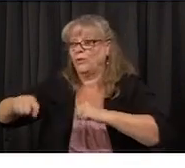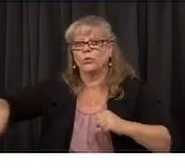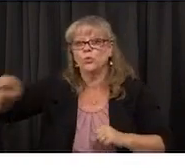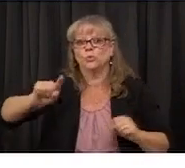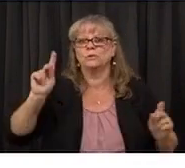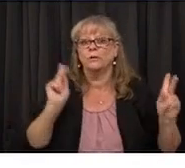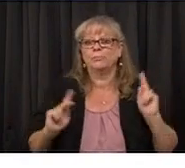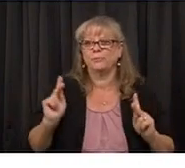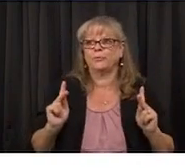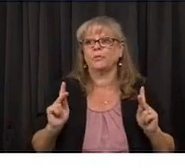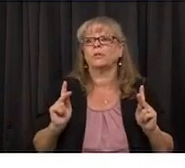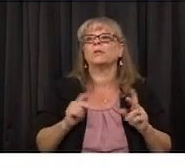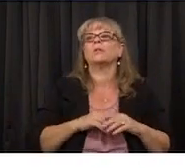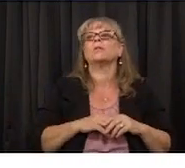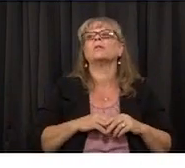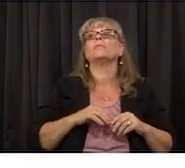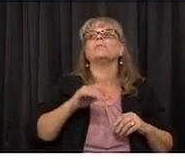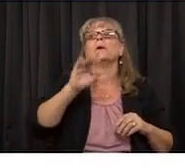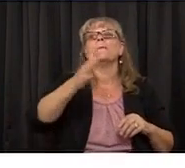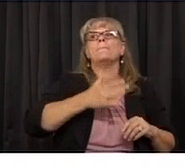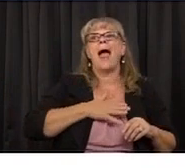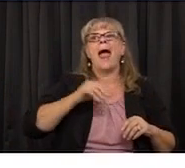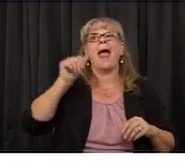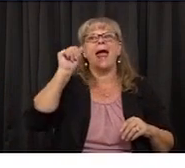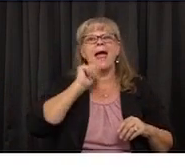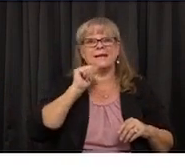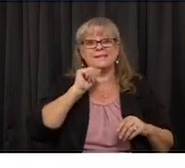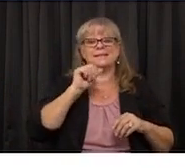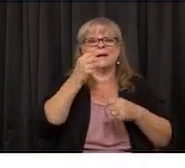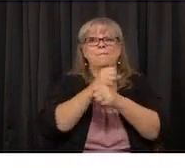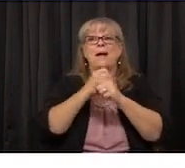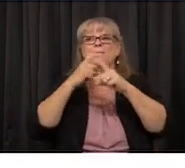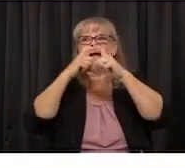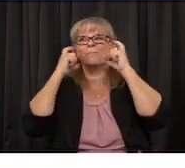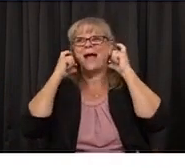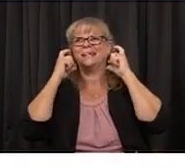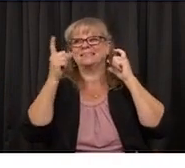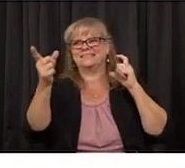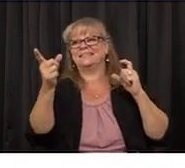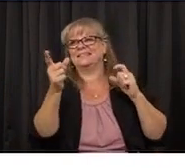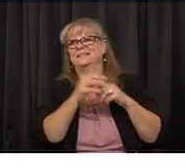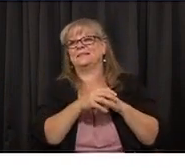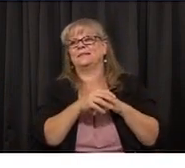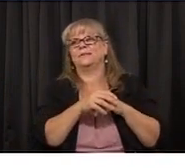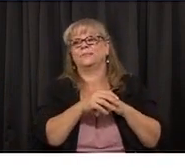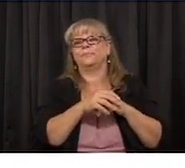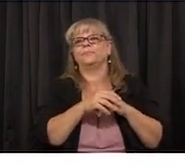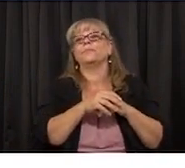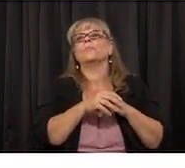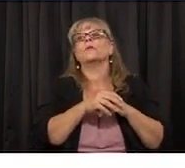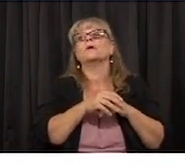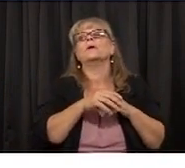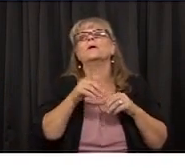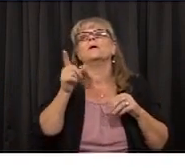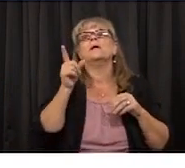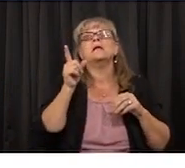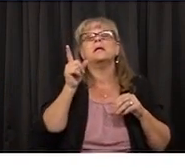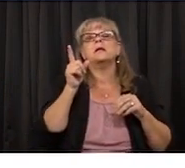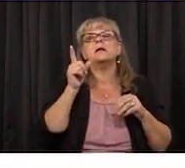so that's why I'm kind of styling today. But these are cloth masks, and that's what I generally wear day to day. But we know that